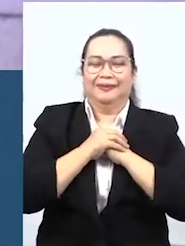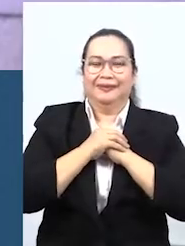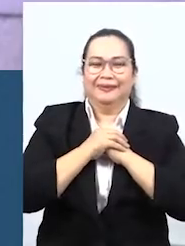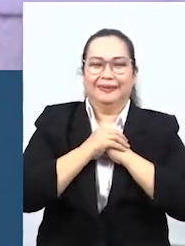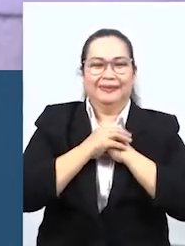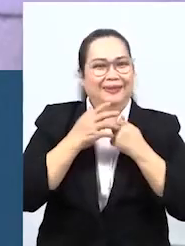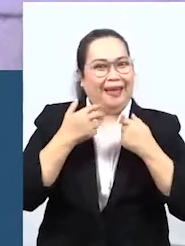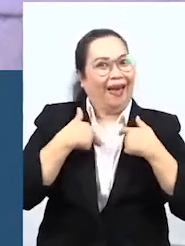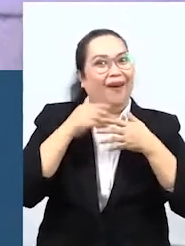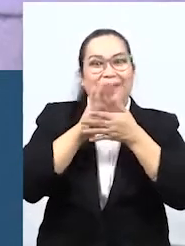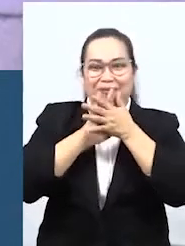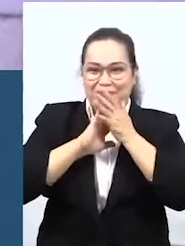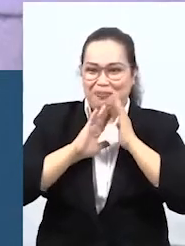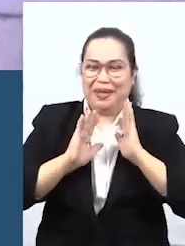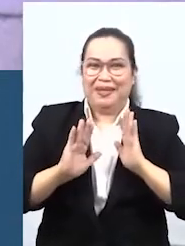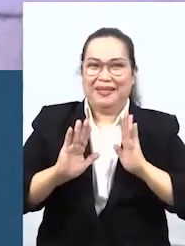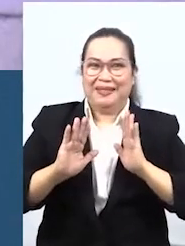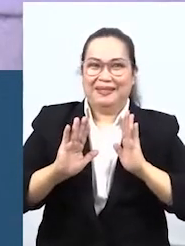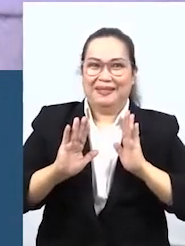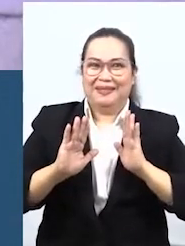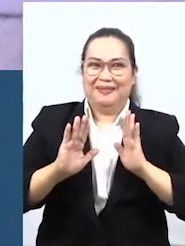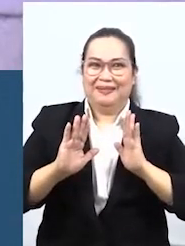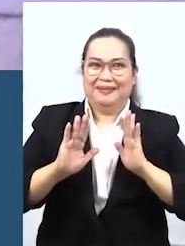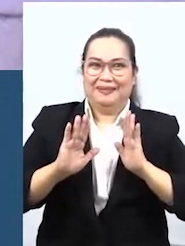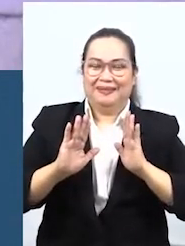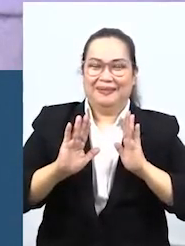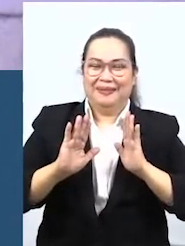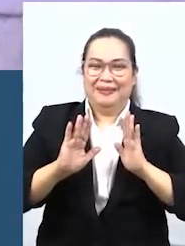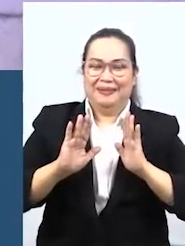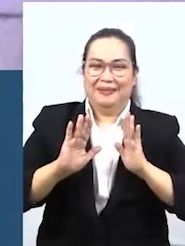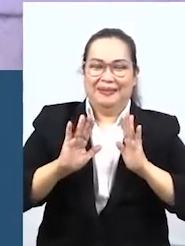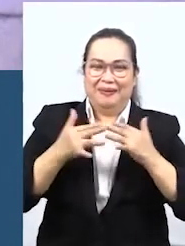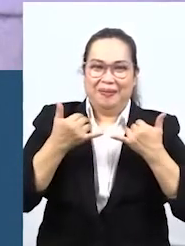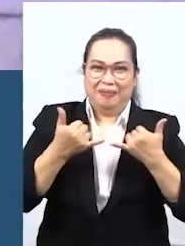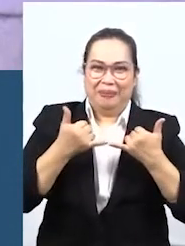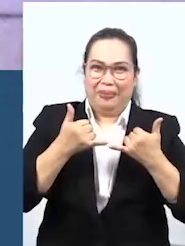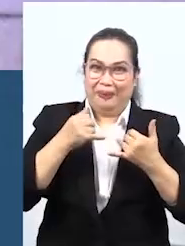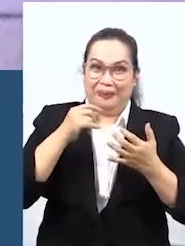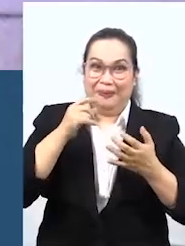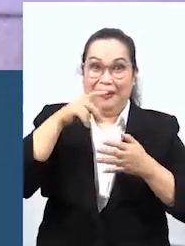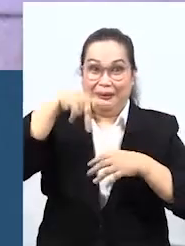There Was this peace that was